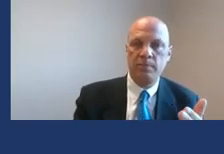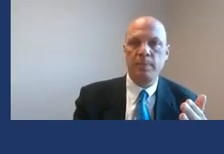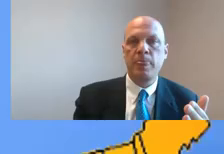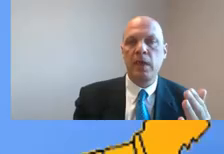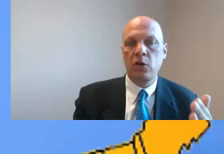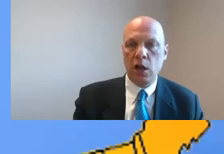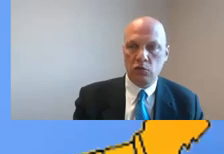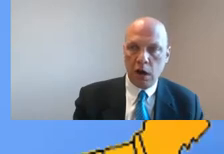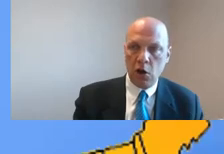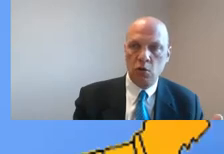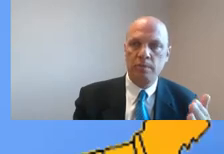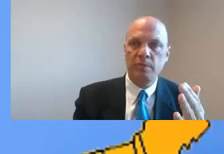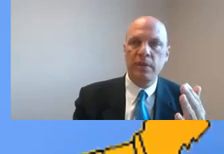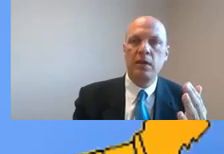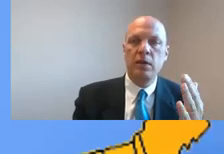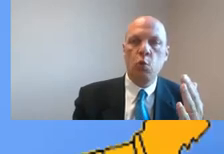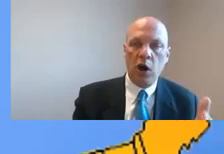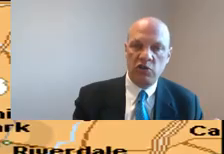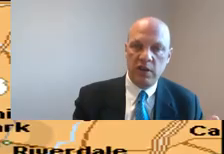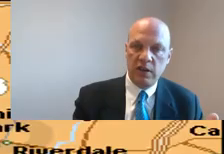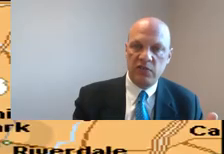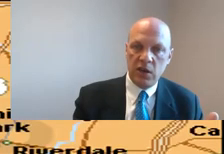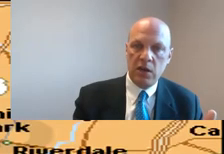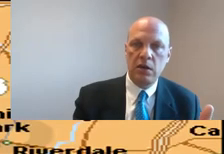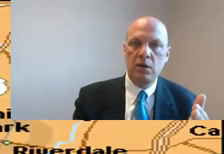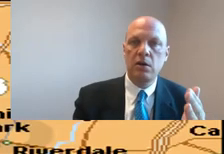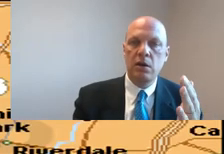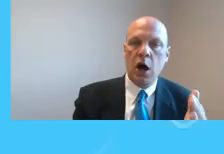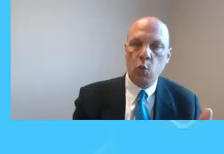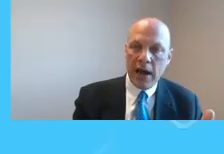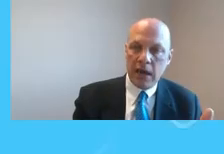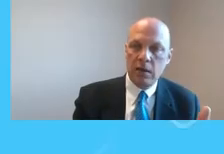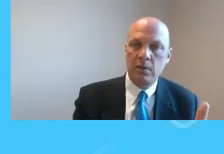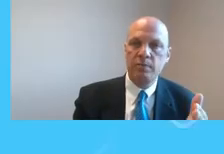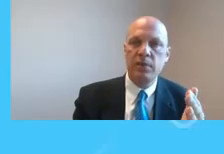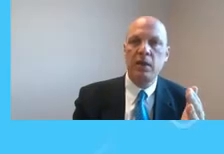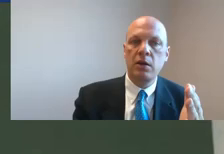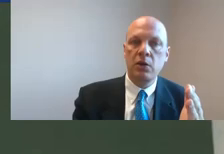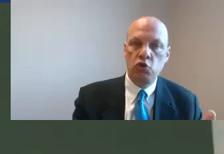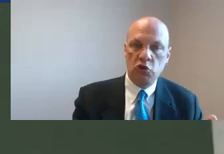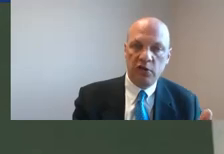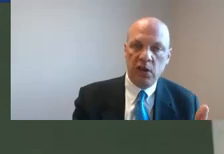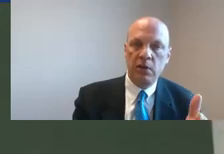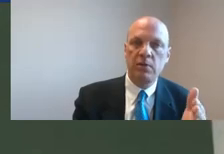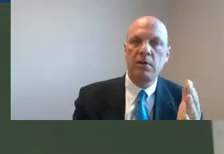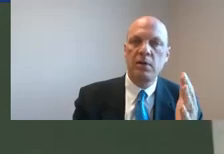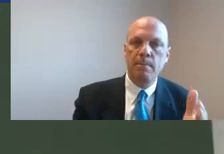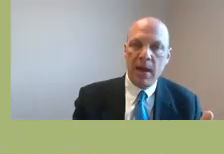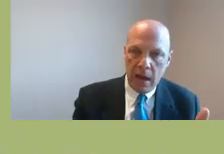California, Colorado, Washington, D.C., Hawaii, New